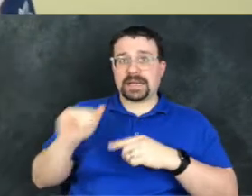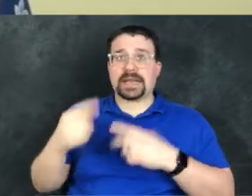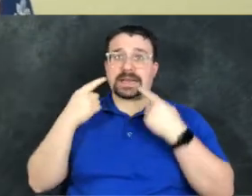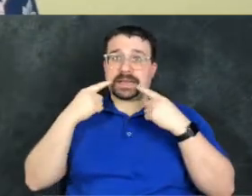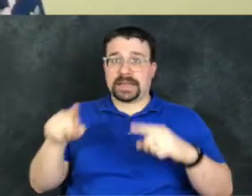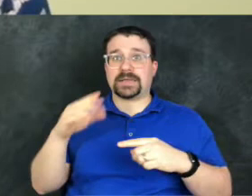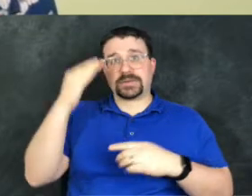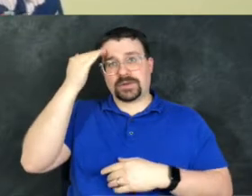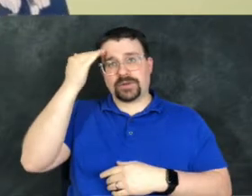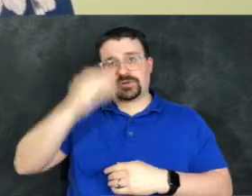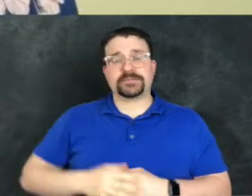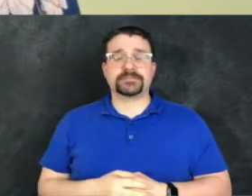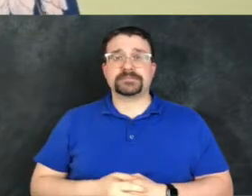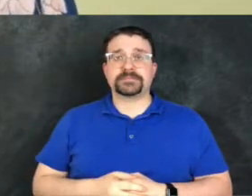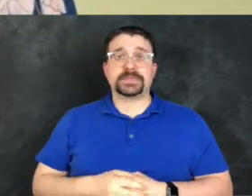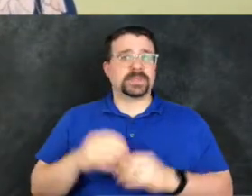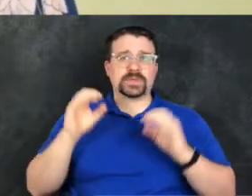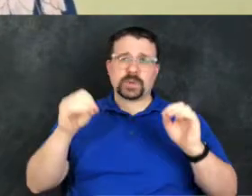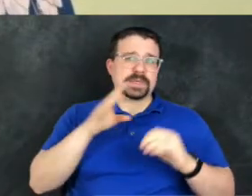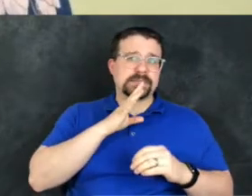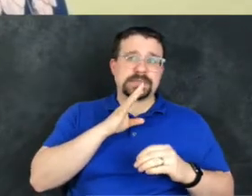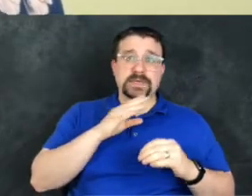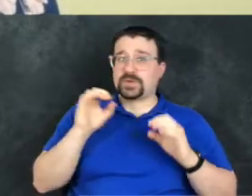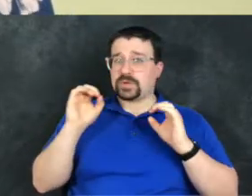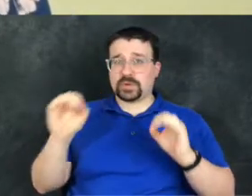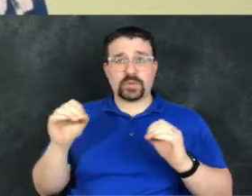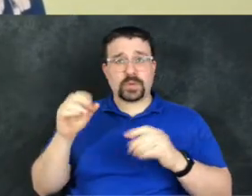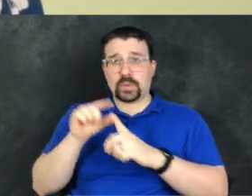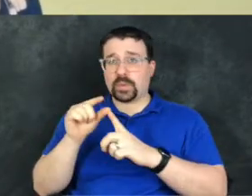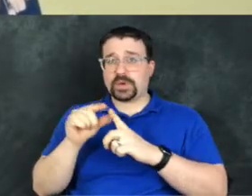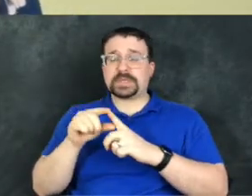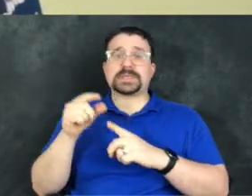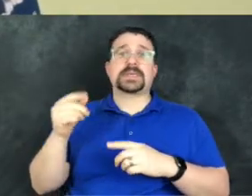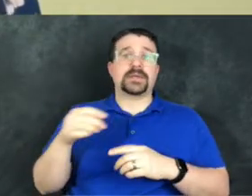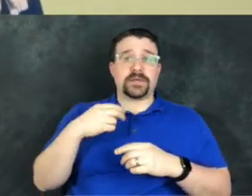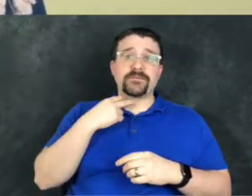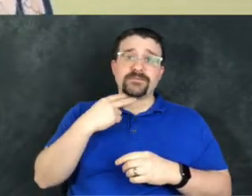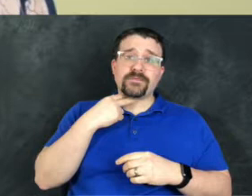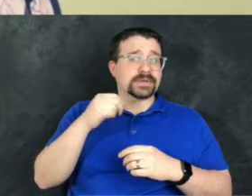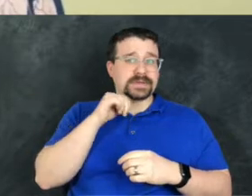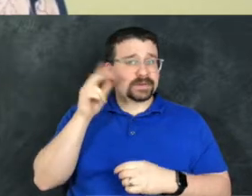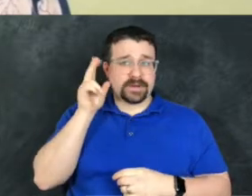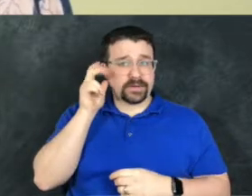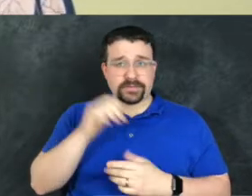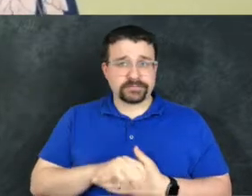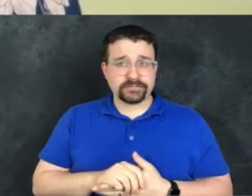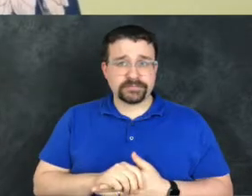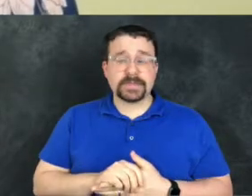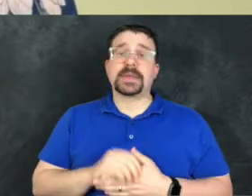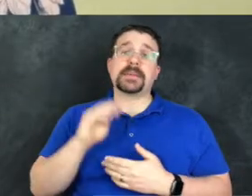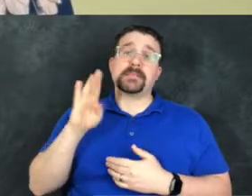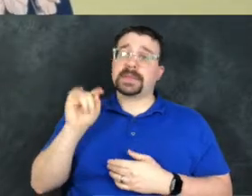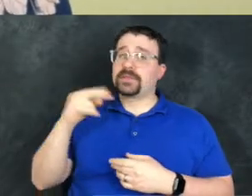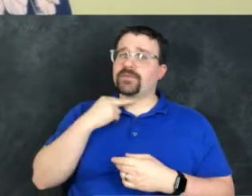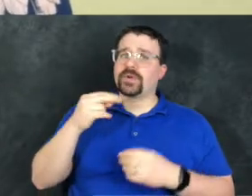night declares knowledge. There is no speech, nor are there words. Their voice is not heard.